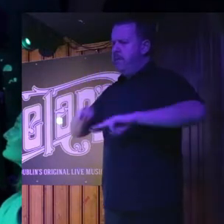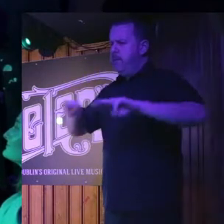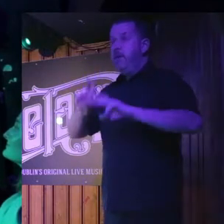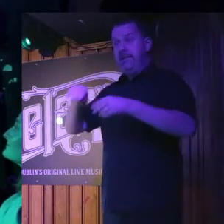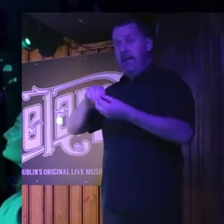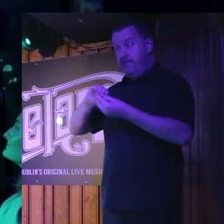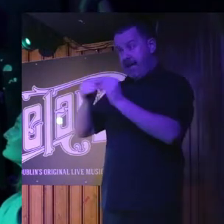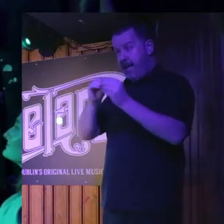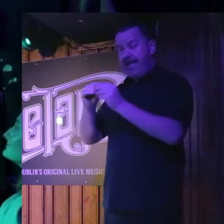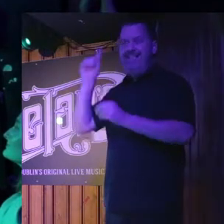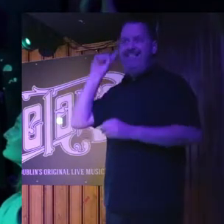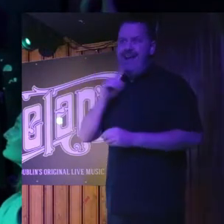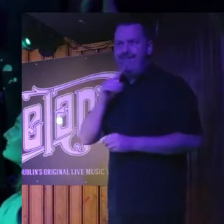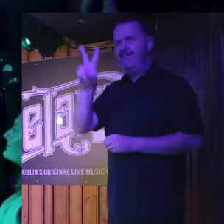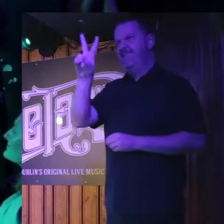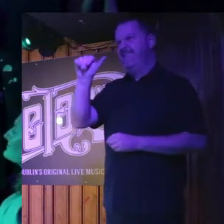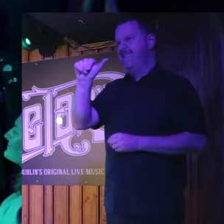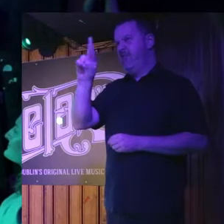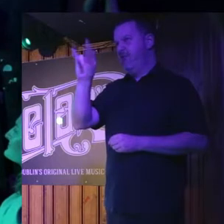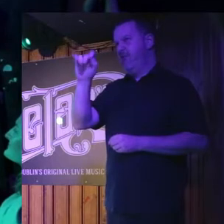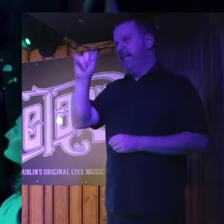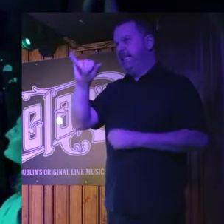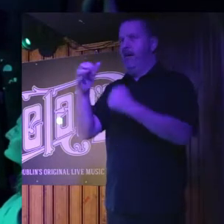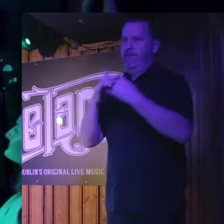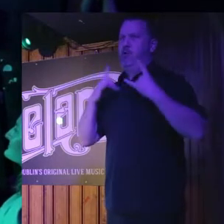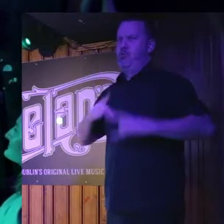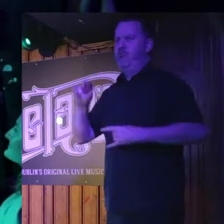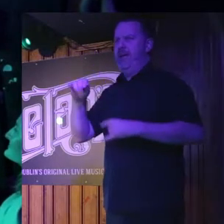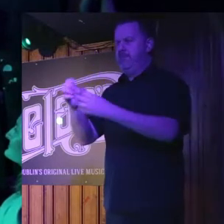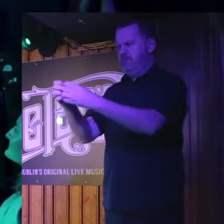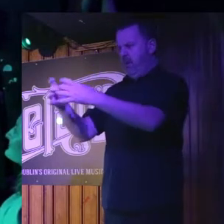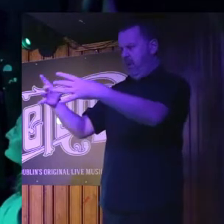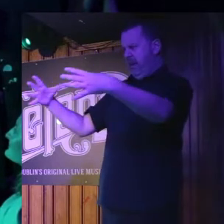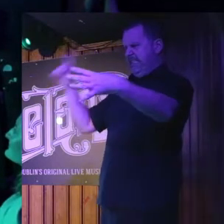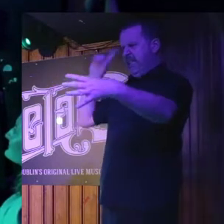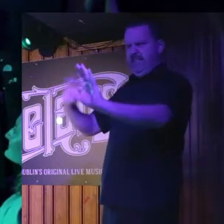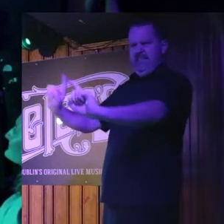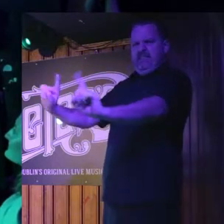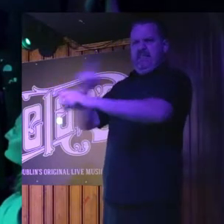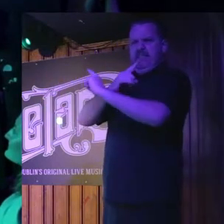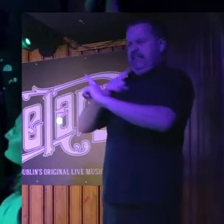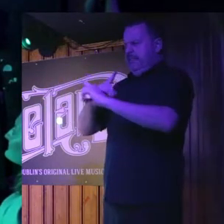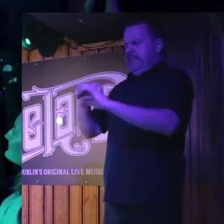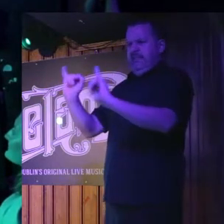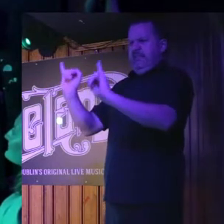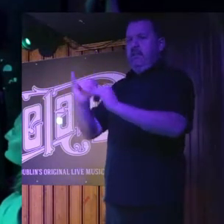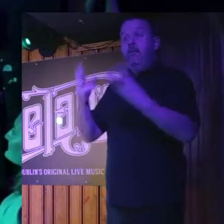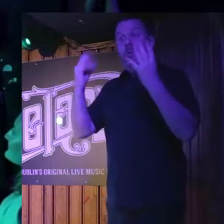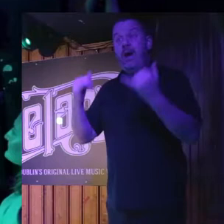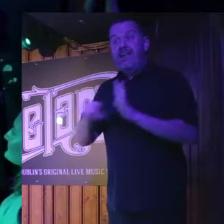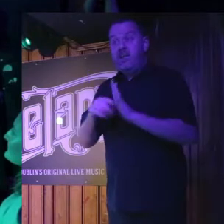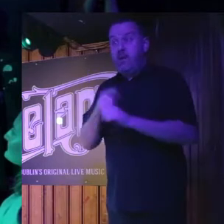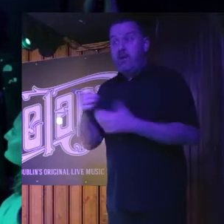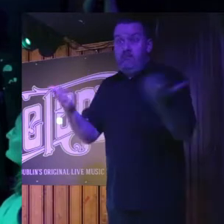deaf variety of the human race. It's kind of hard to understand why Bell was so negative about deafness, though, because his mother